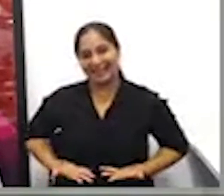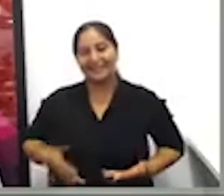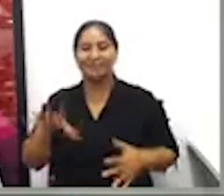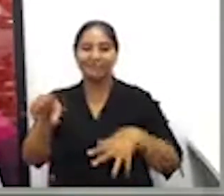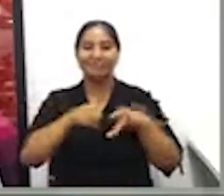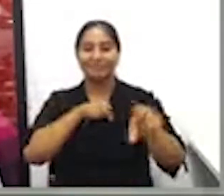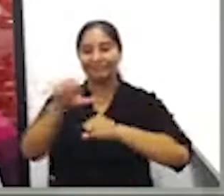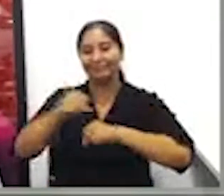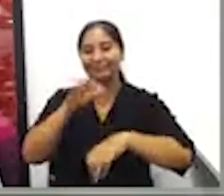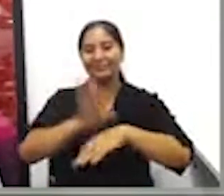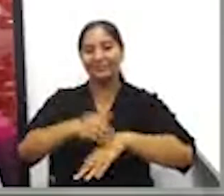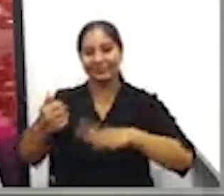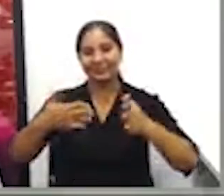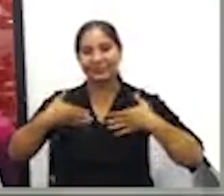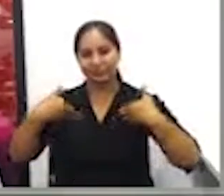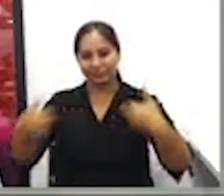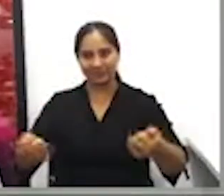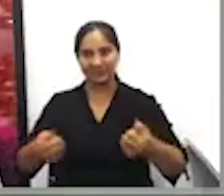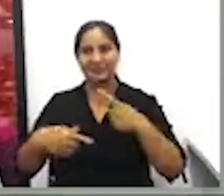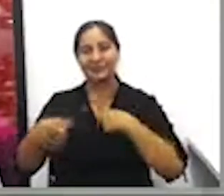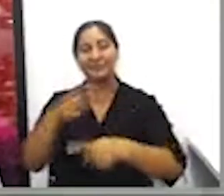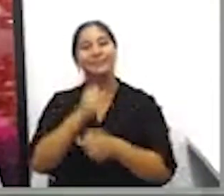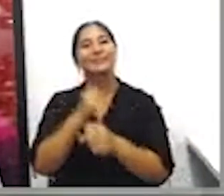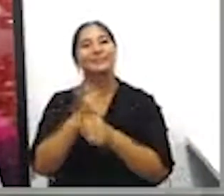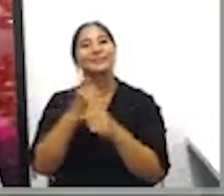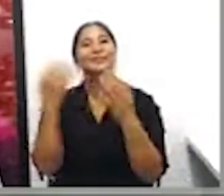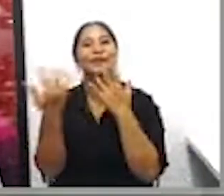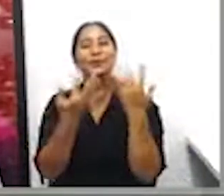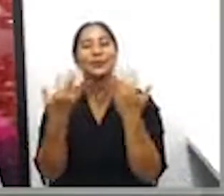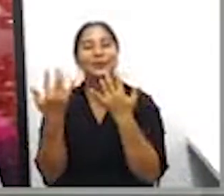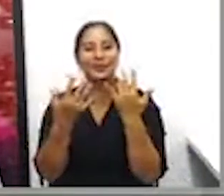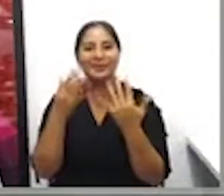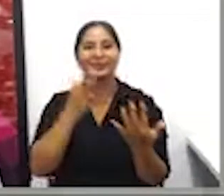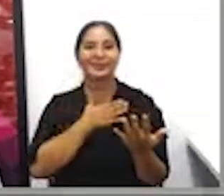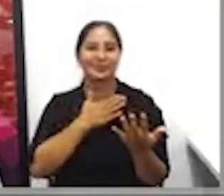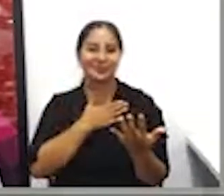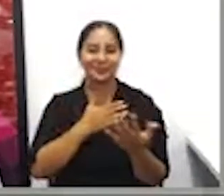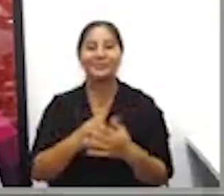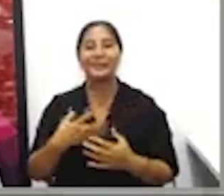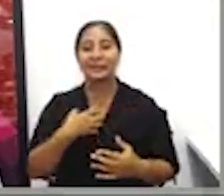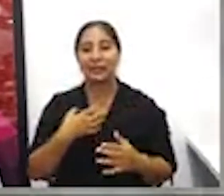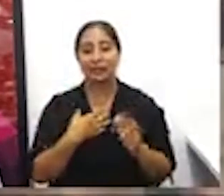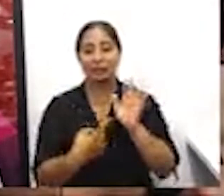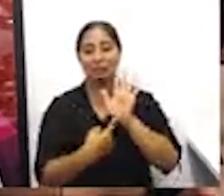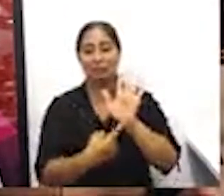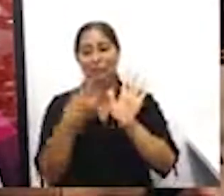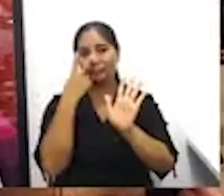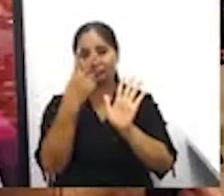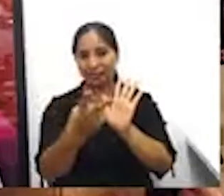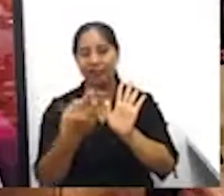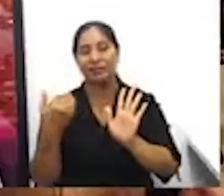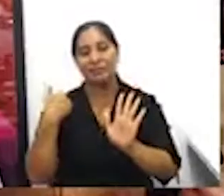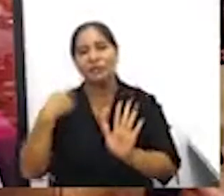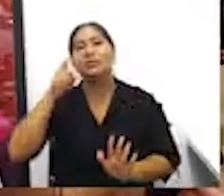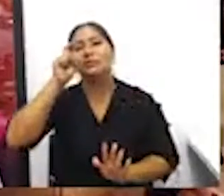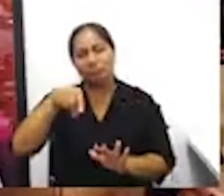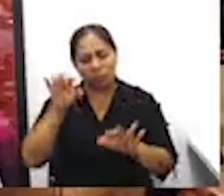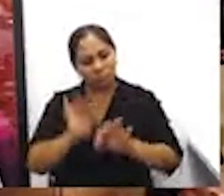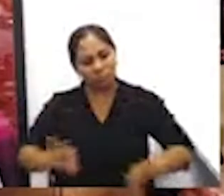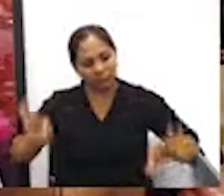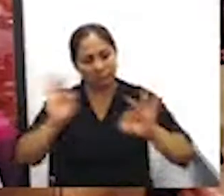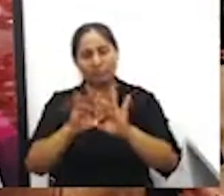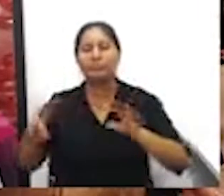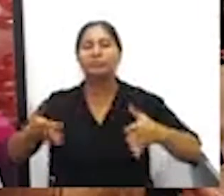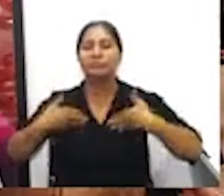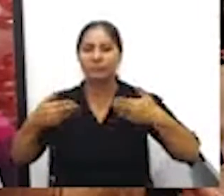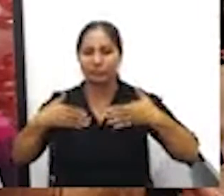than anything, as Josh and Tawan said, it is a privilege and an honor, as it is to work with the ambassador